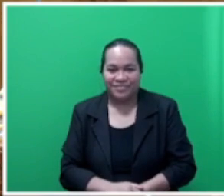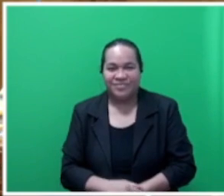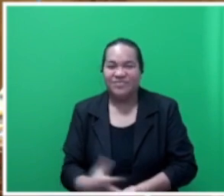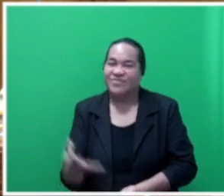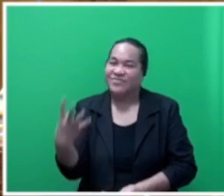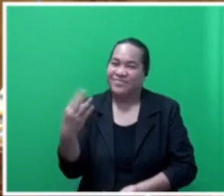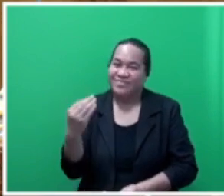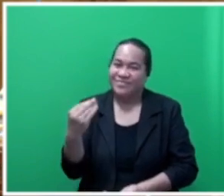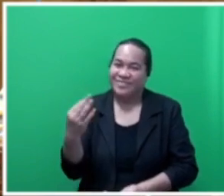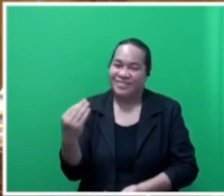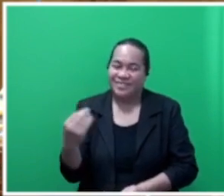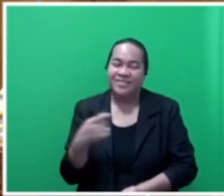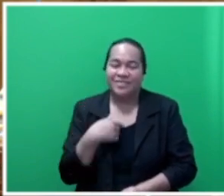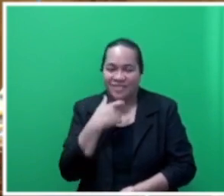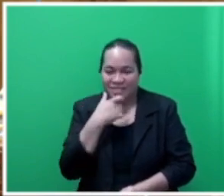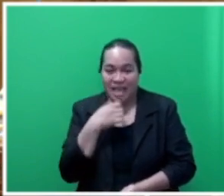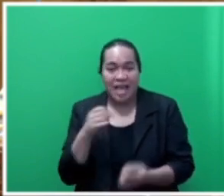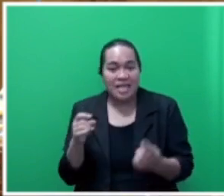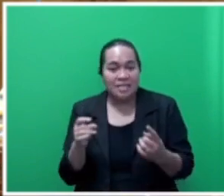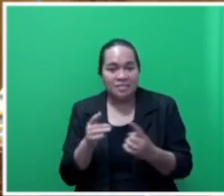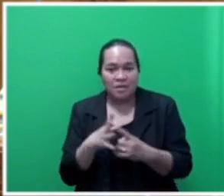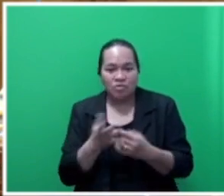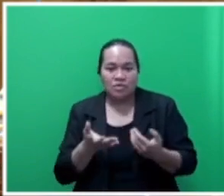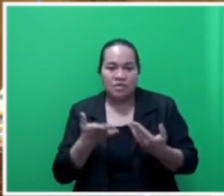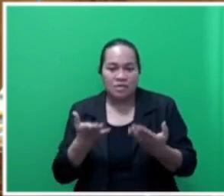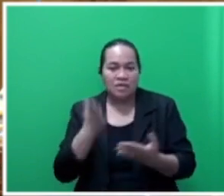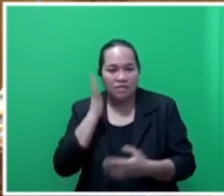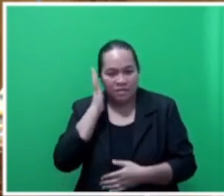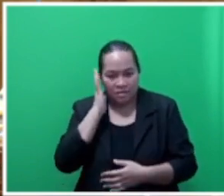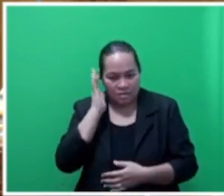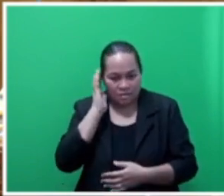especially the provision of tractors,